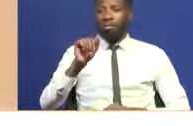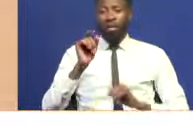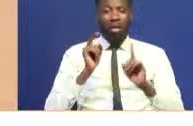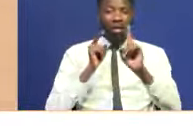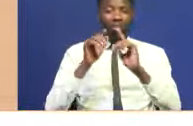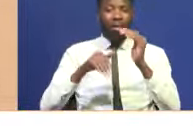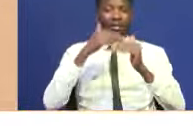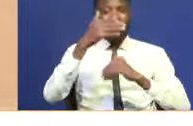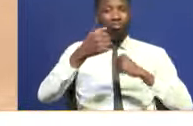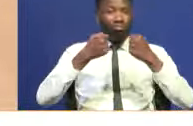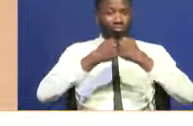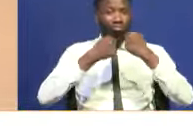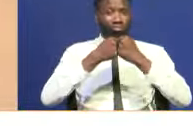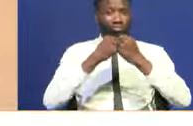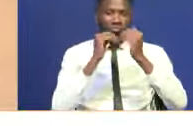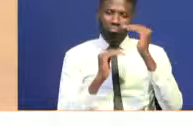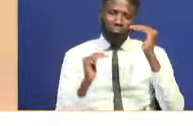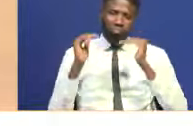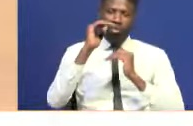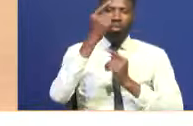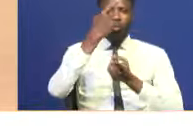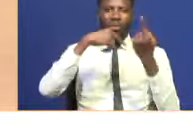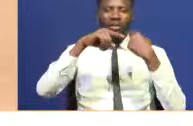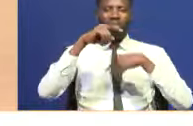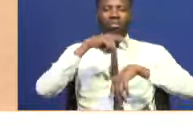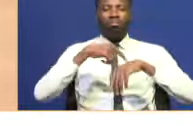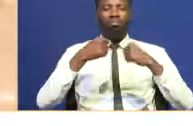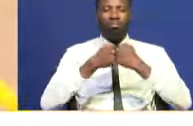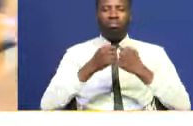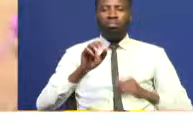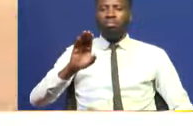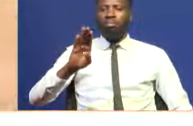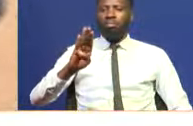mistakes and bounce back in the next fixture against Blazers.